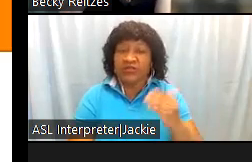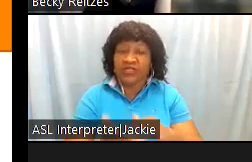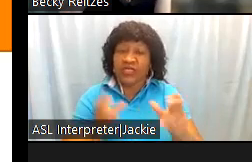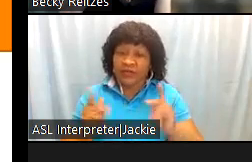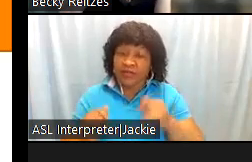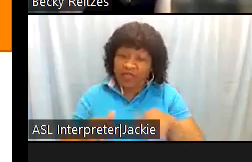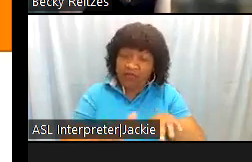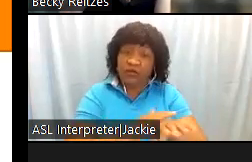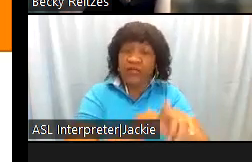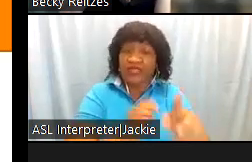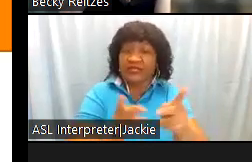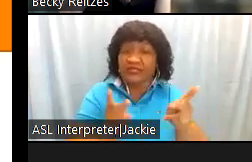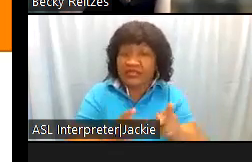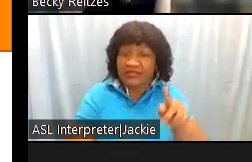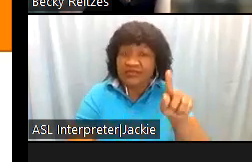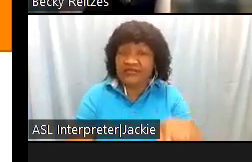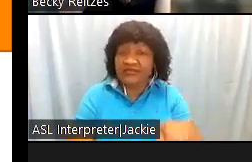can go and